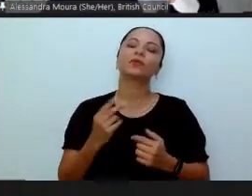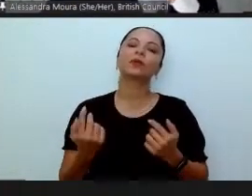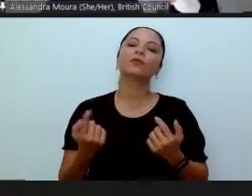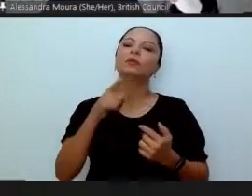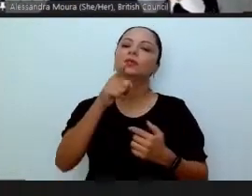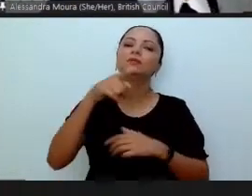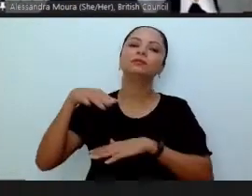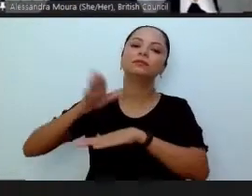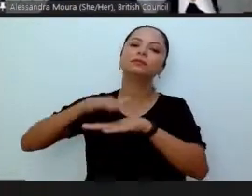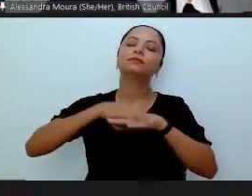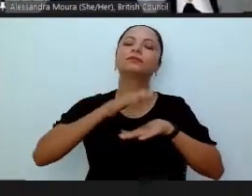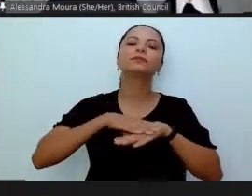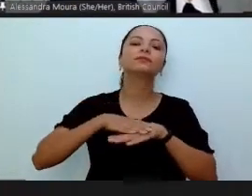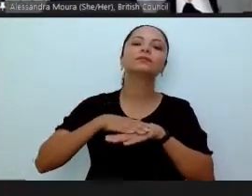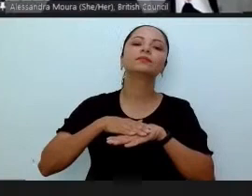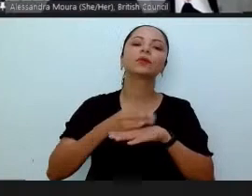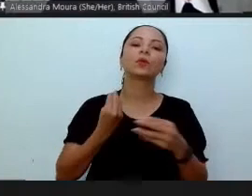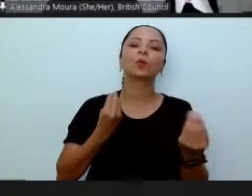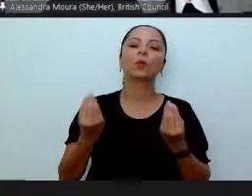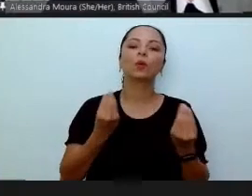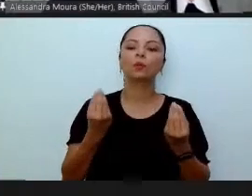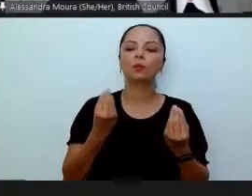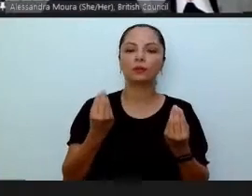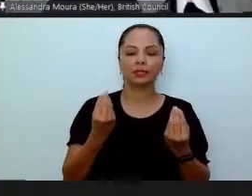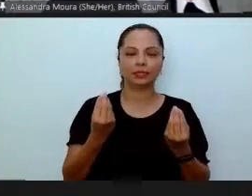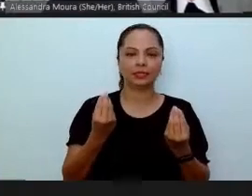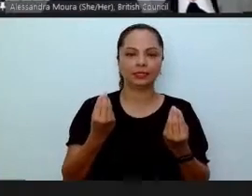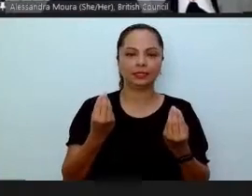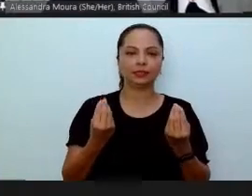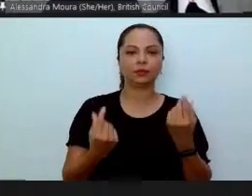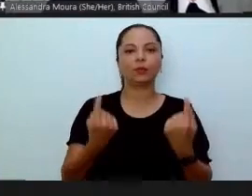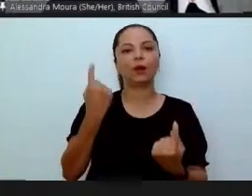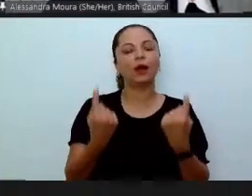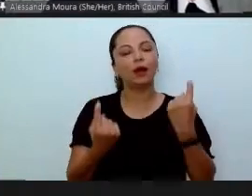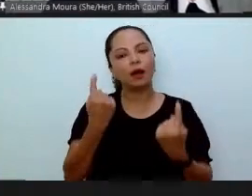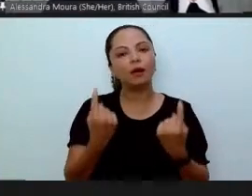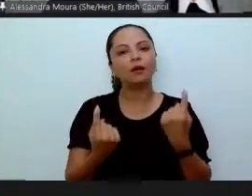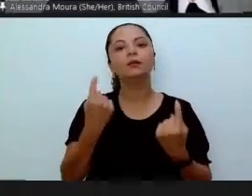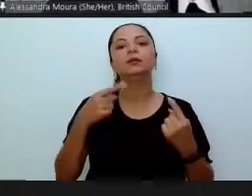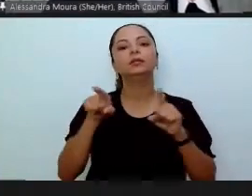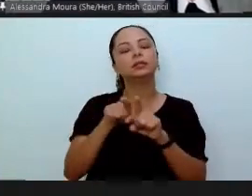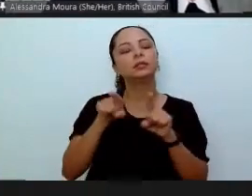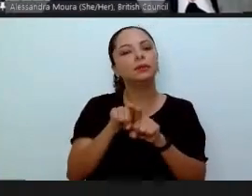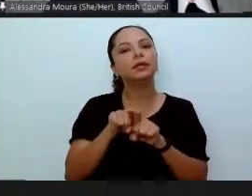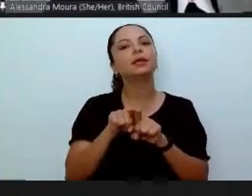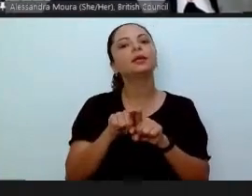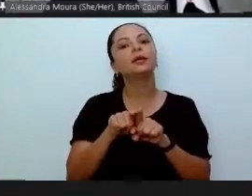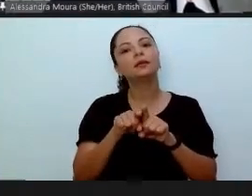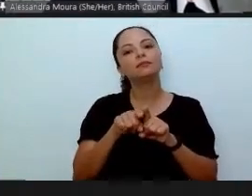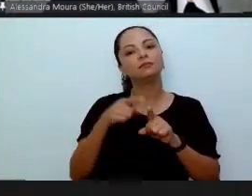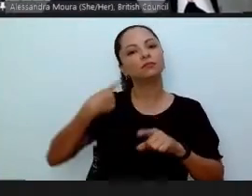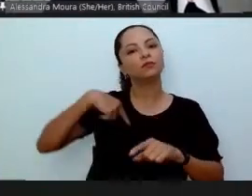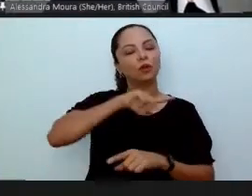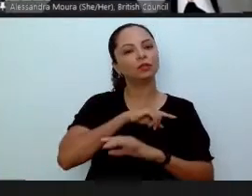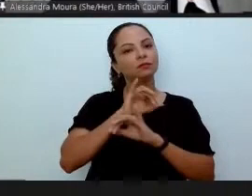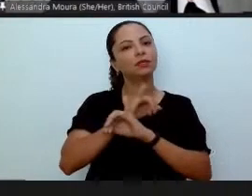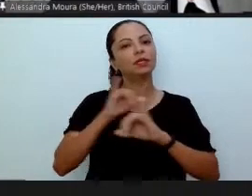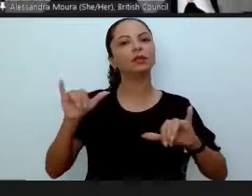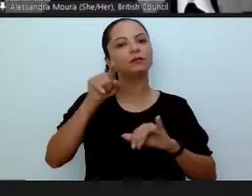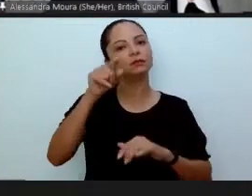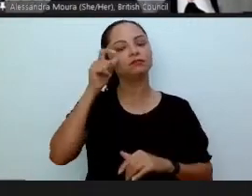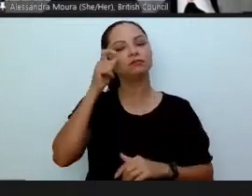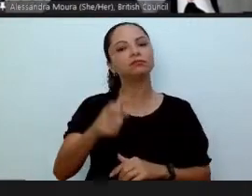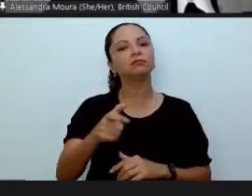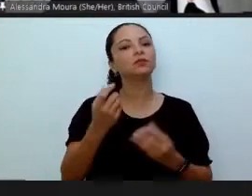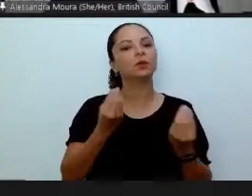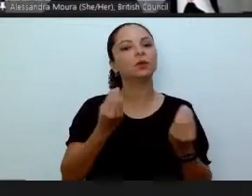about you think you have done and find interesting? And if you get the opportunity to write why,